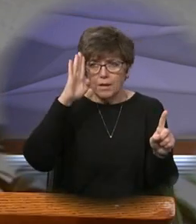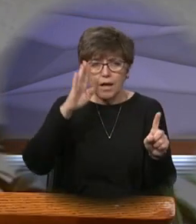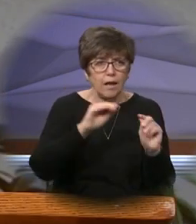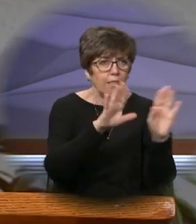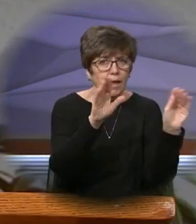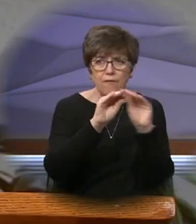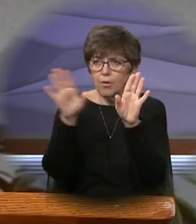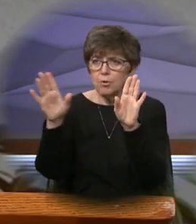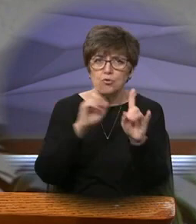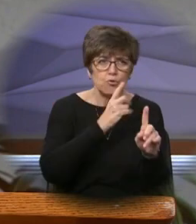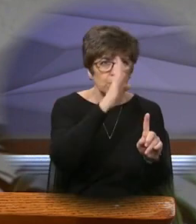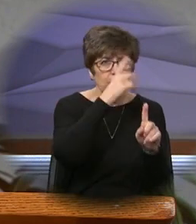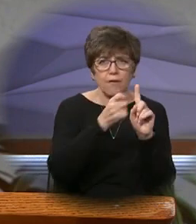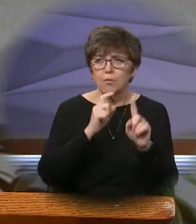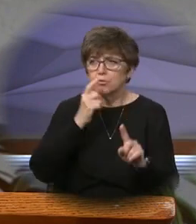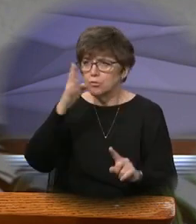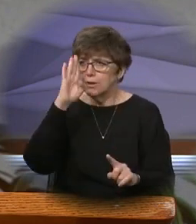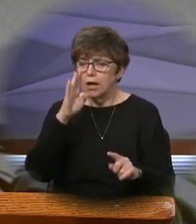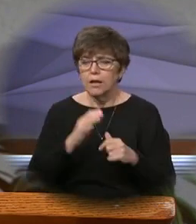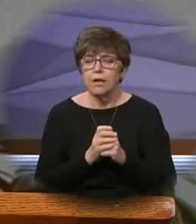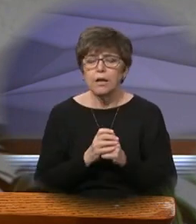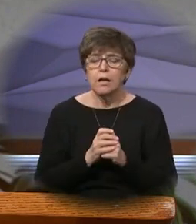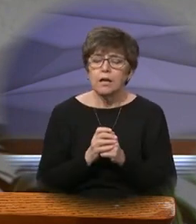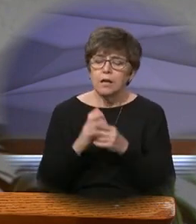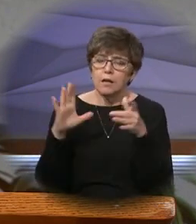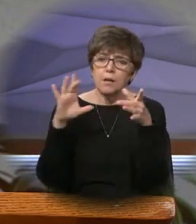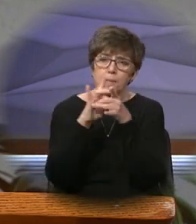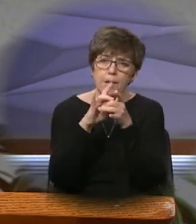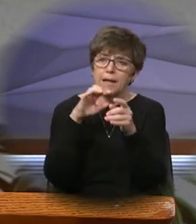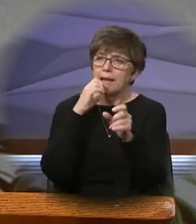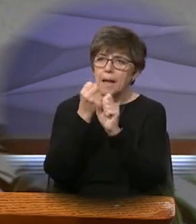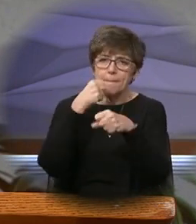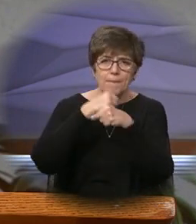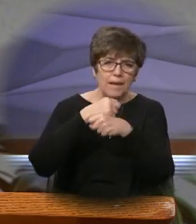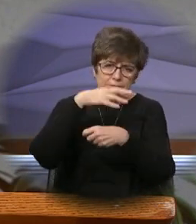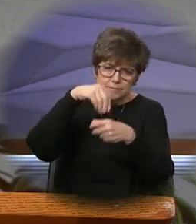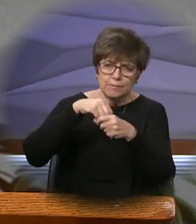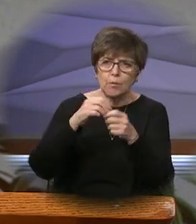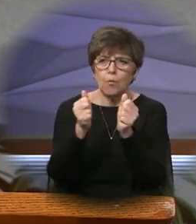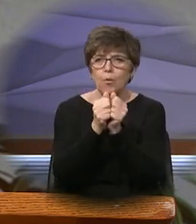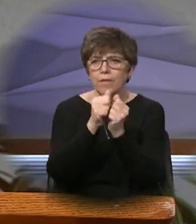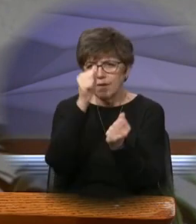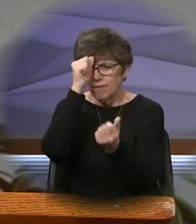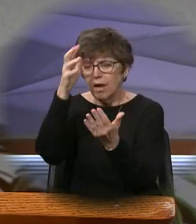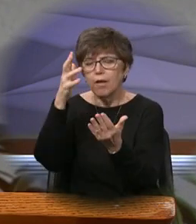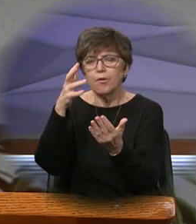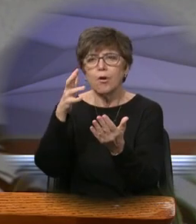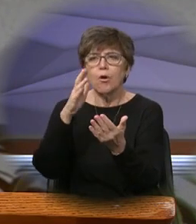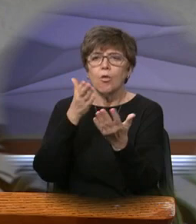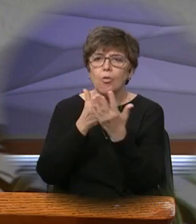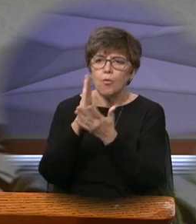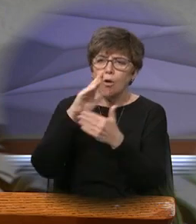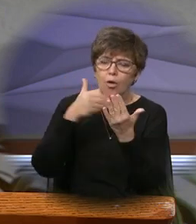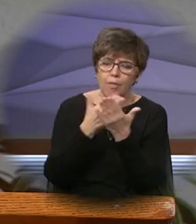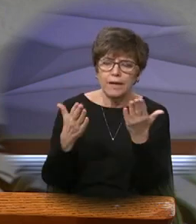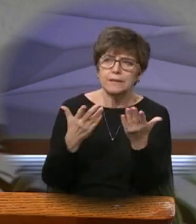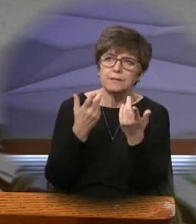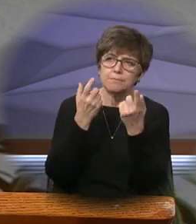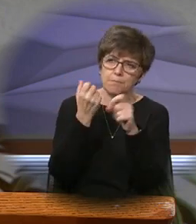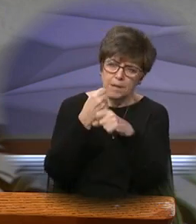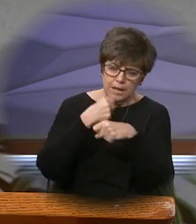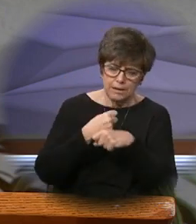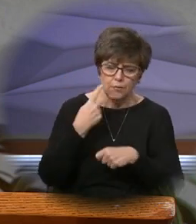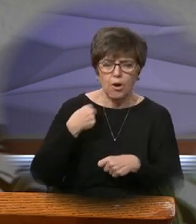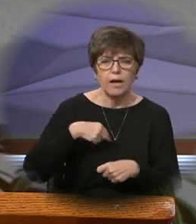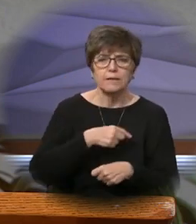from light, true God from true God, begotten, not made, consubstantial with the Father, through him all things were